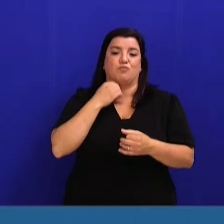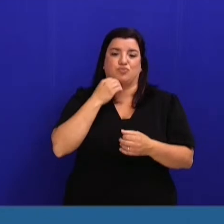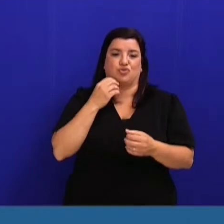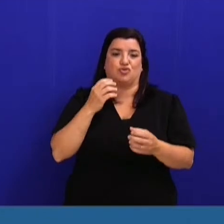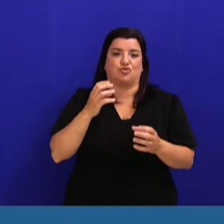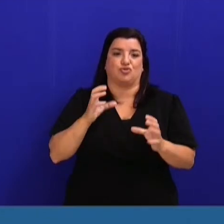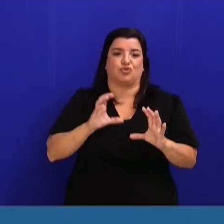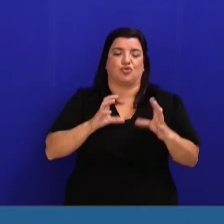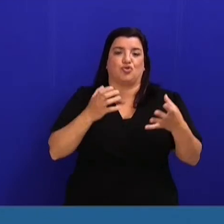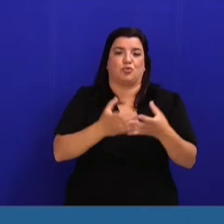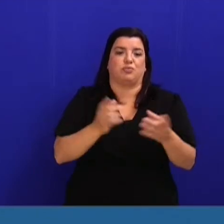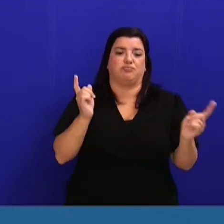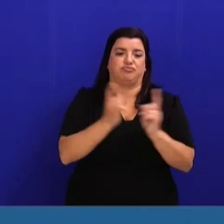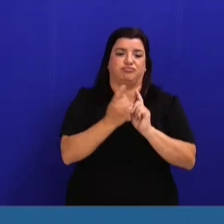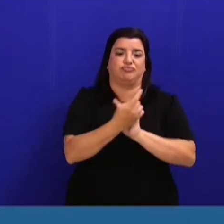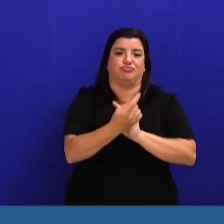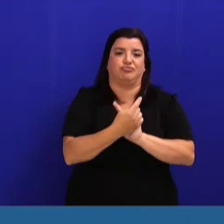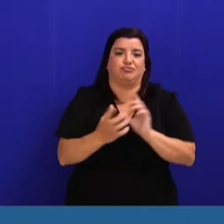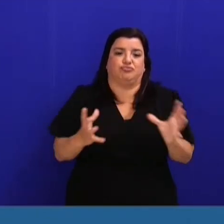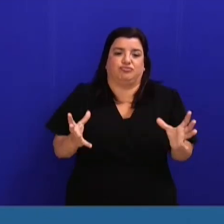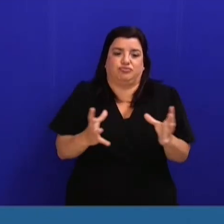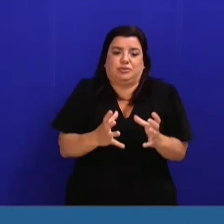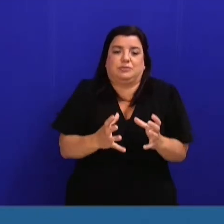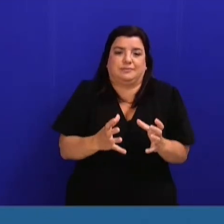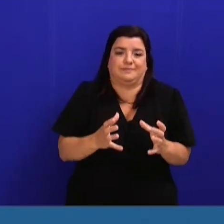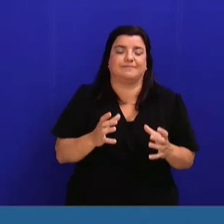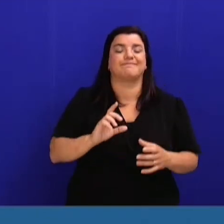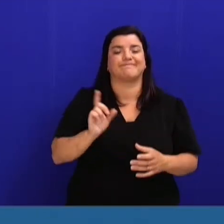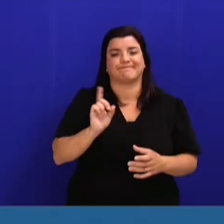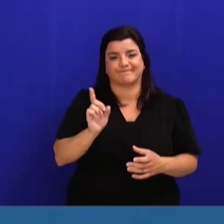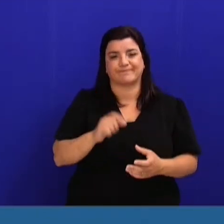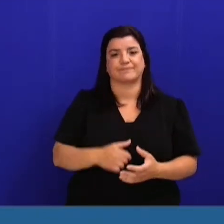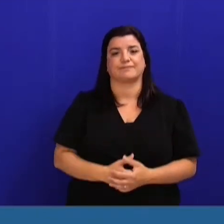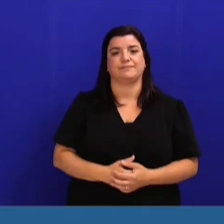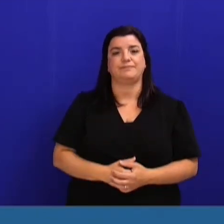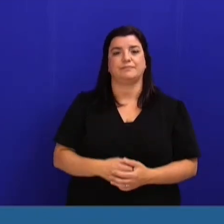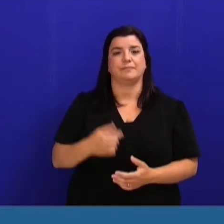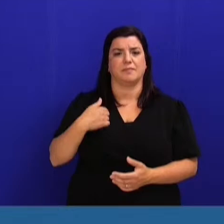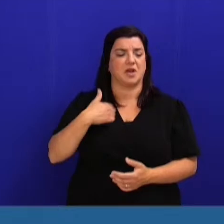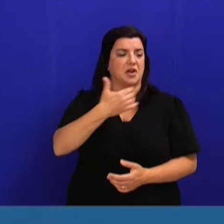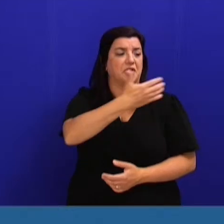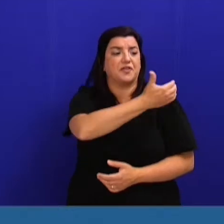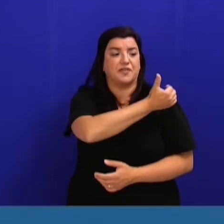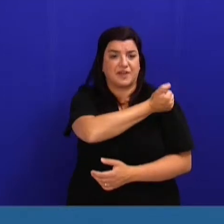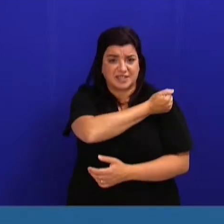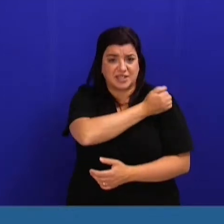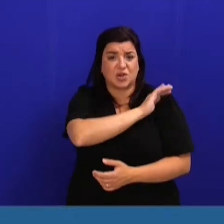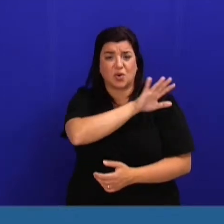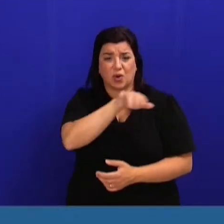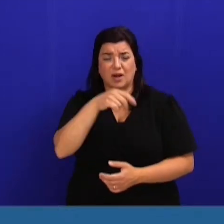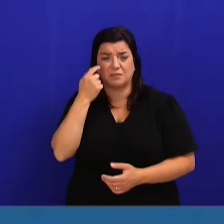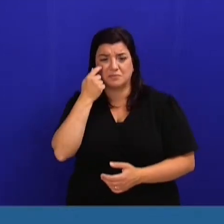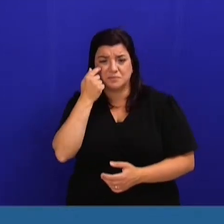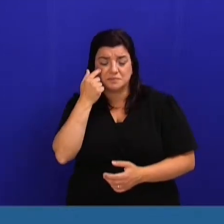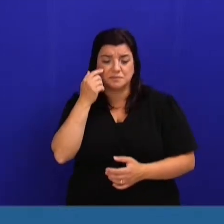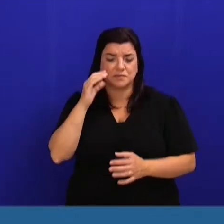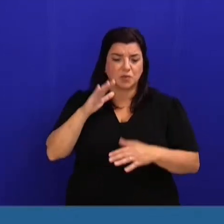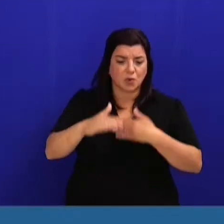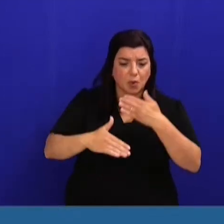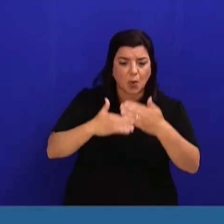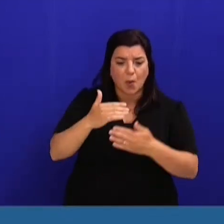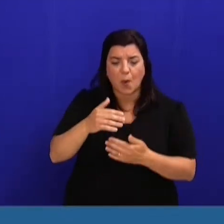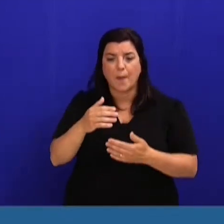gruppi jiltaqgħu flimkien. Fuq il-vaccines kollha aħna nagħmlu monitoraġġ, ġifieri għandna wkoll il-Malta